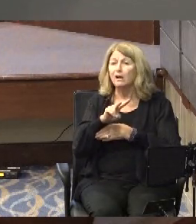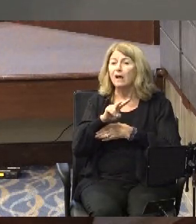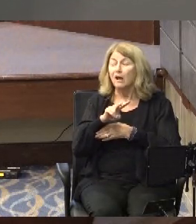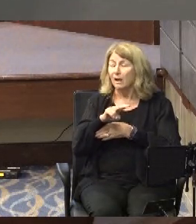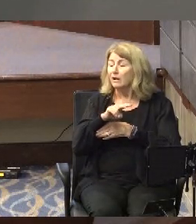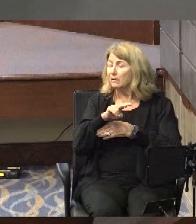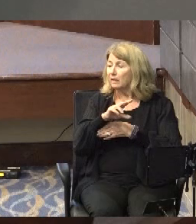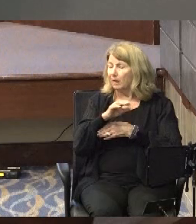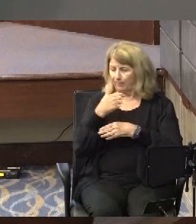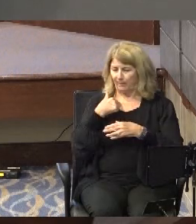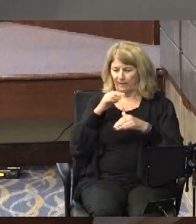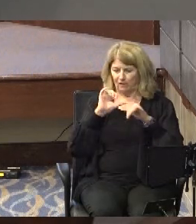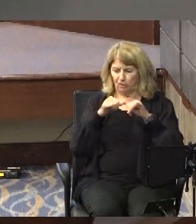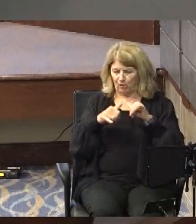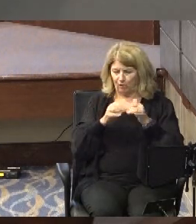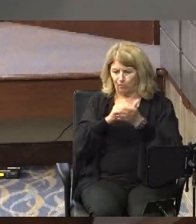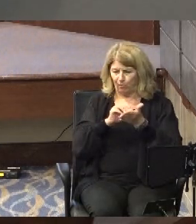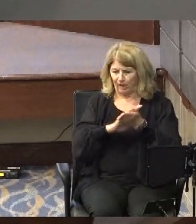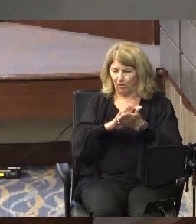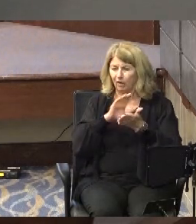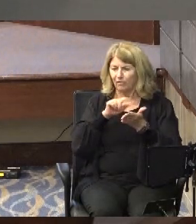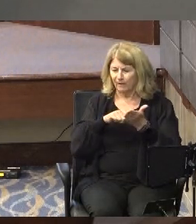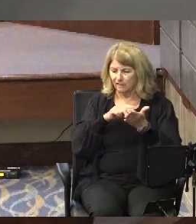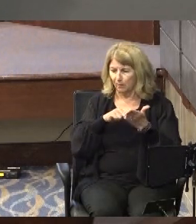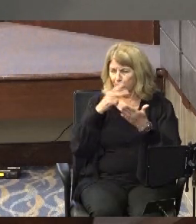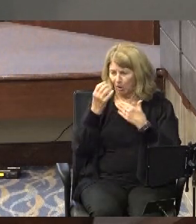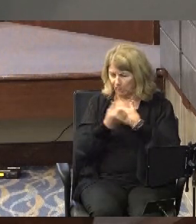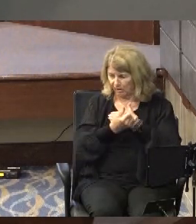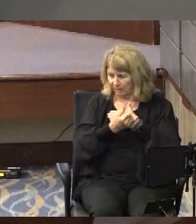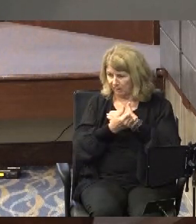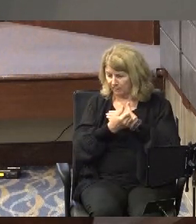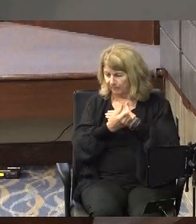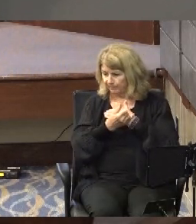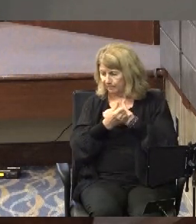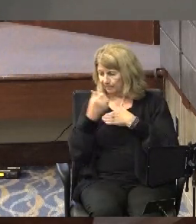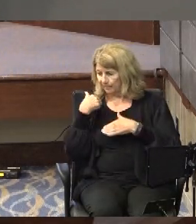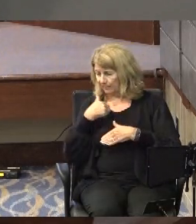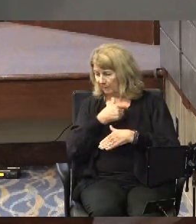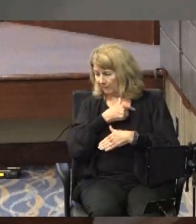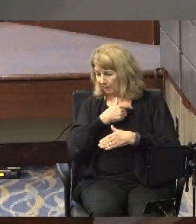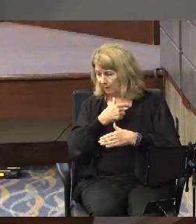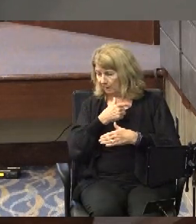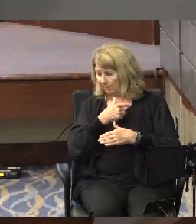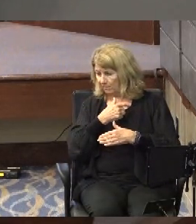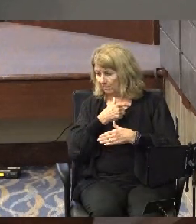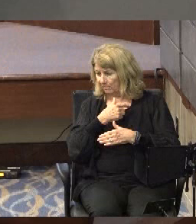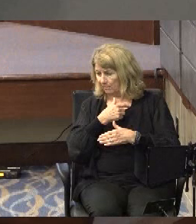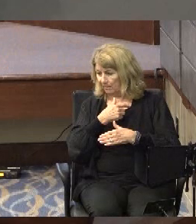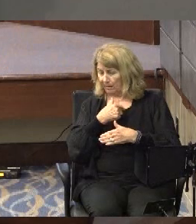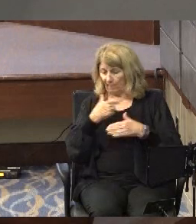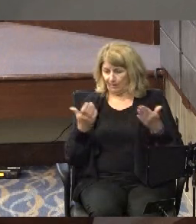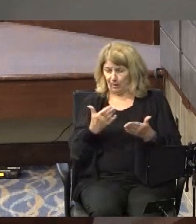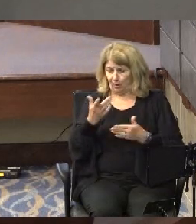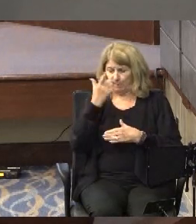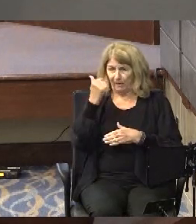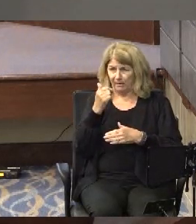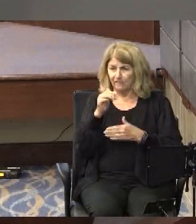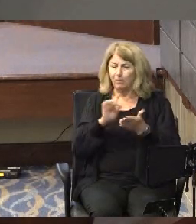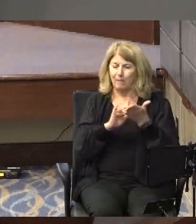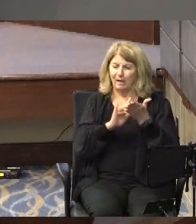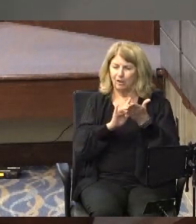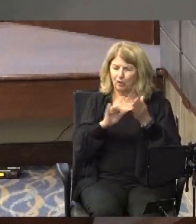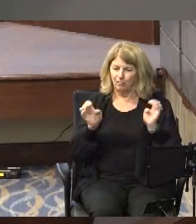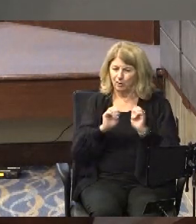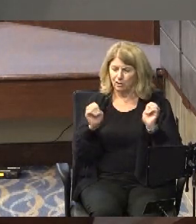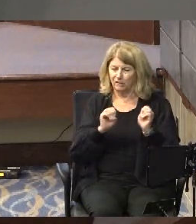engineer of record on this project. Encore staff is unable to make it today due to a medical emergency from Michael Baldwin. So if